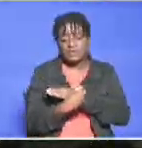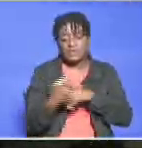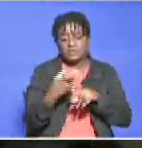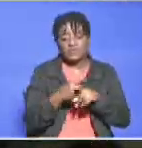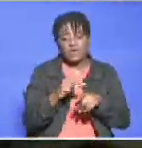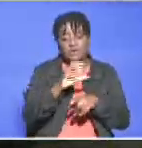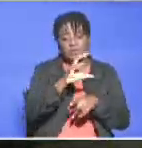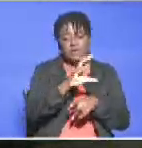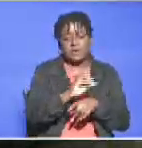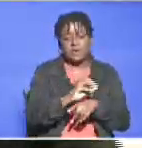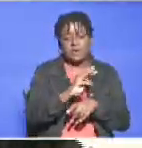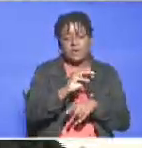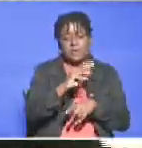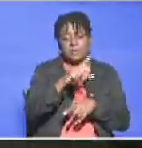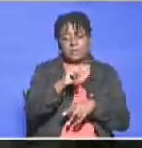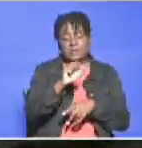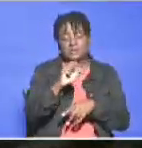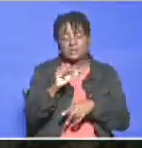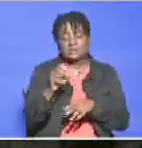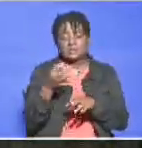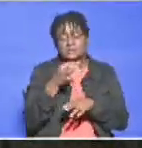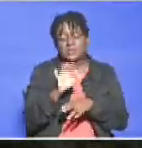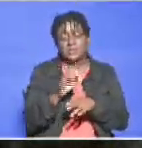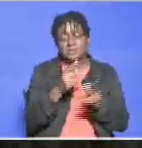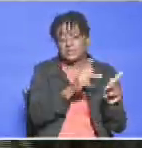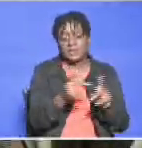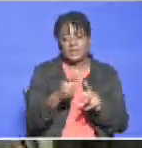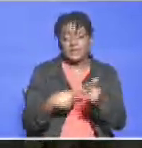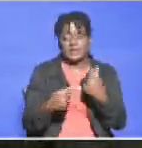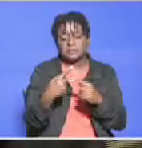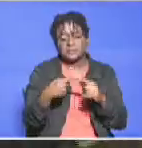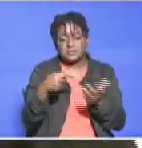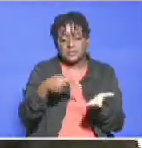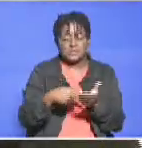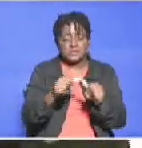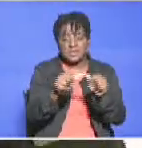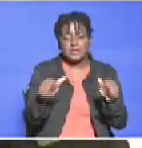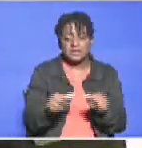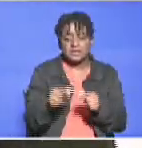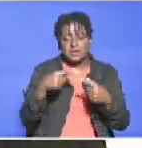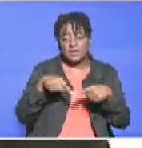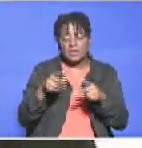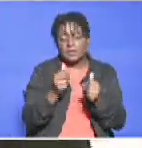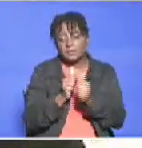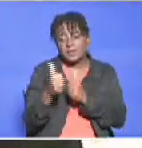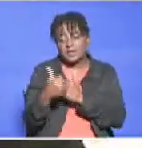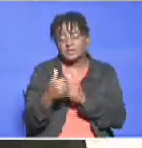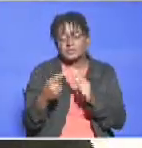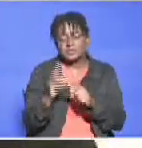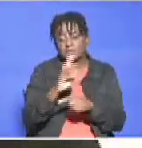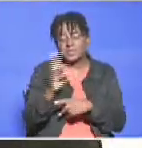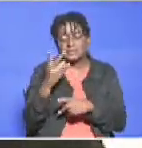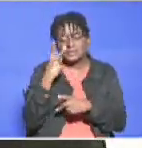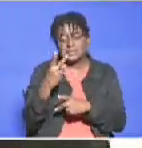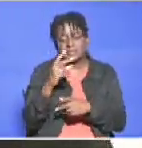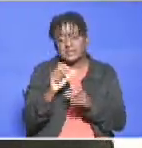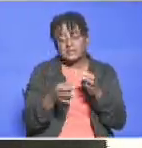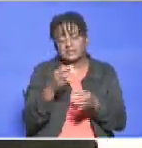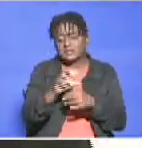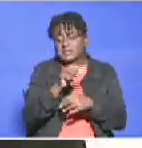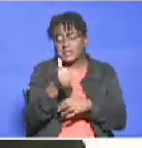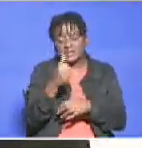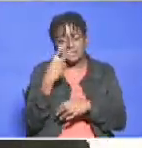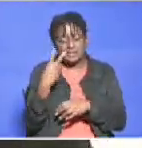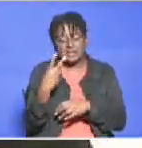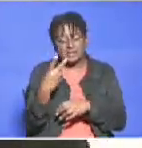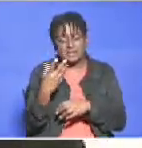It's intended to come to this area and go past it toward the west and to see if there's anything of interest of note from the suspected plane